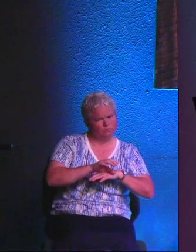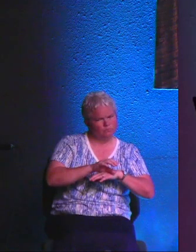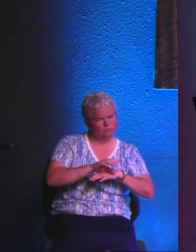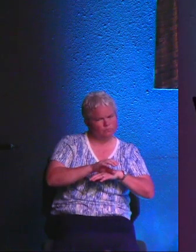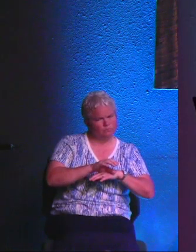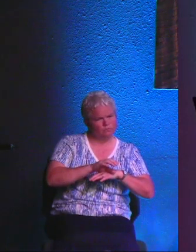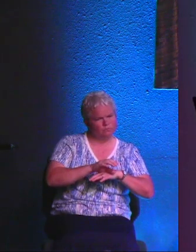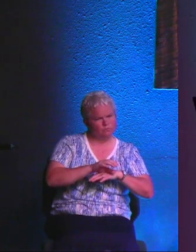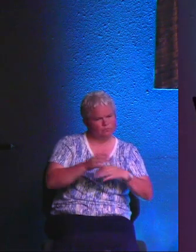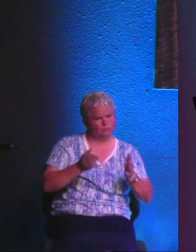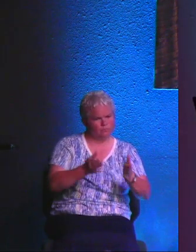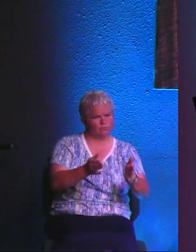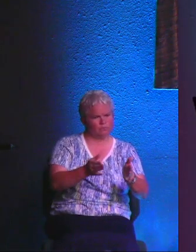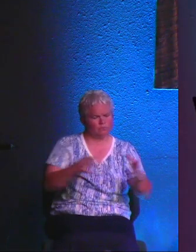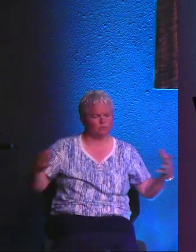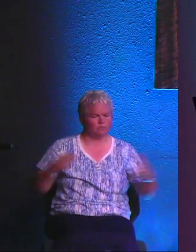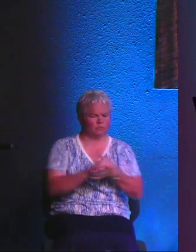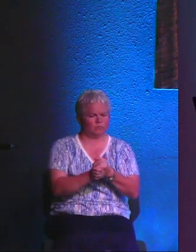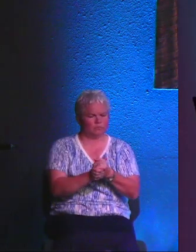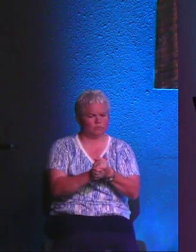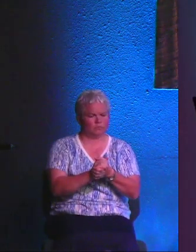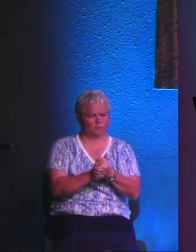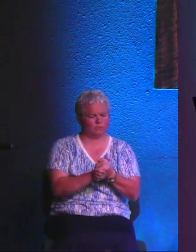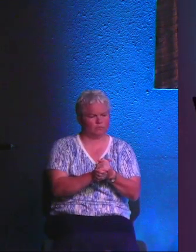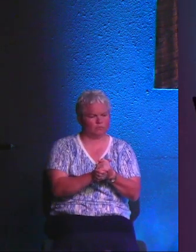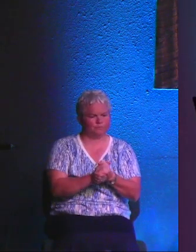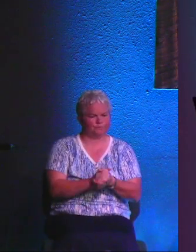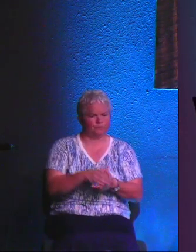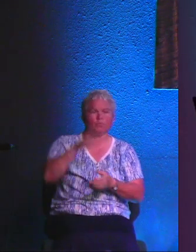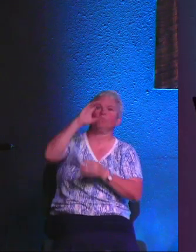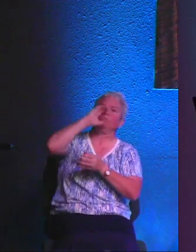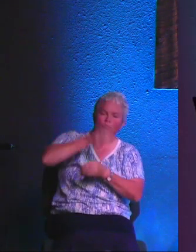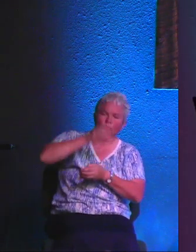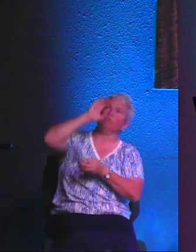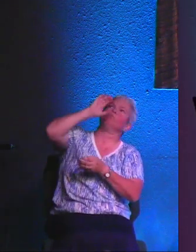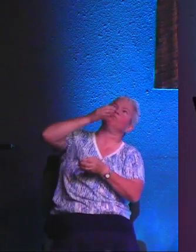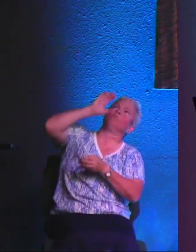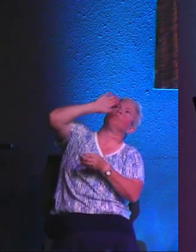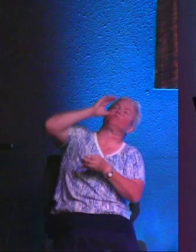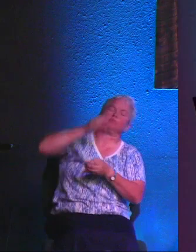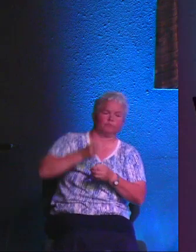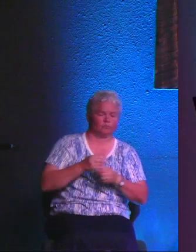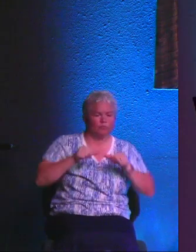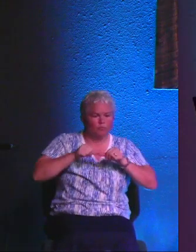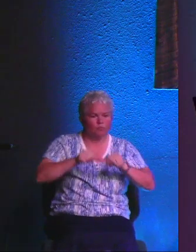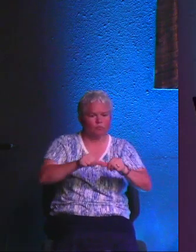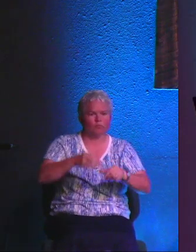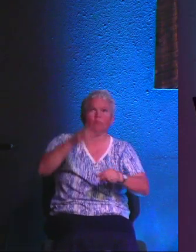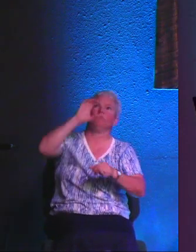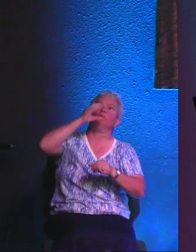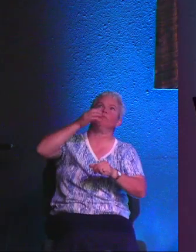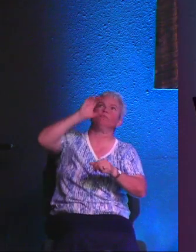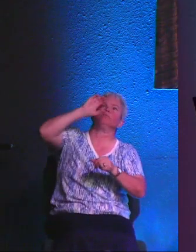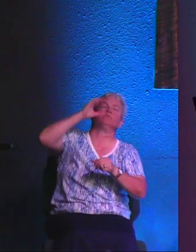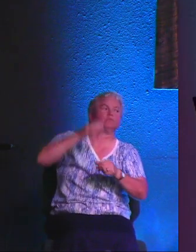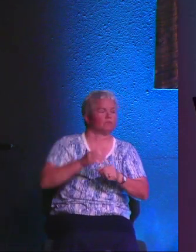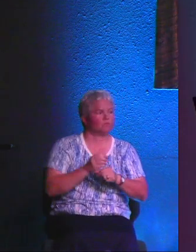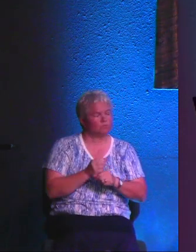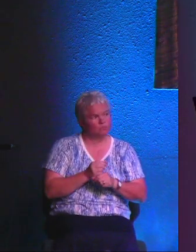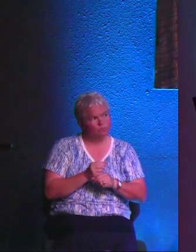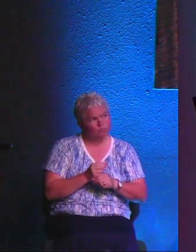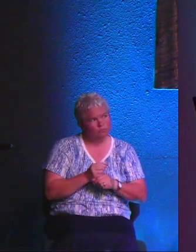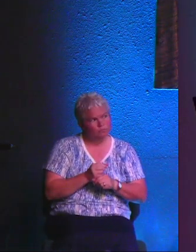Then I got with a married man that I worked with, started drinking, and left him. Continued drinking, and I got behind the